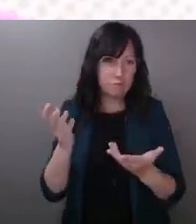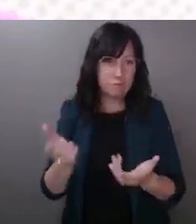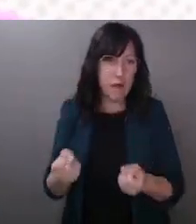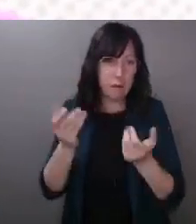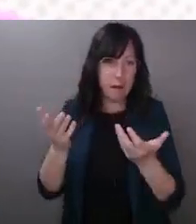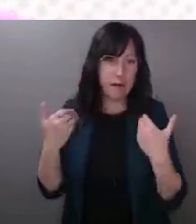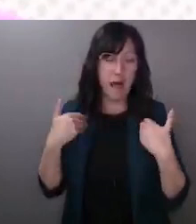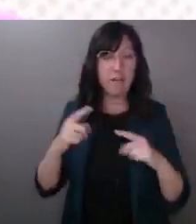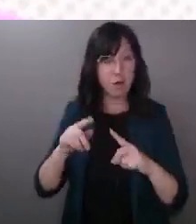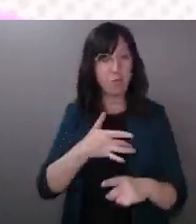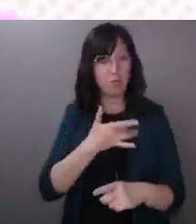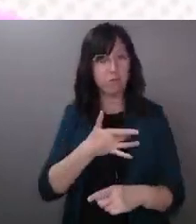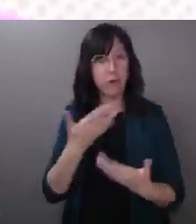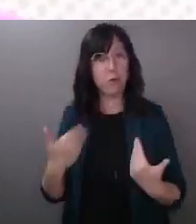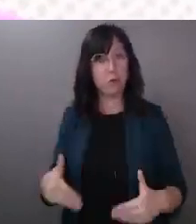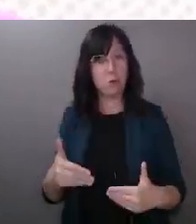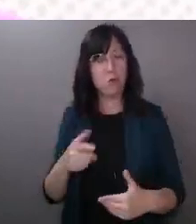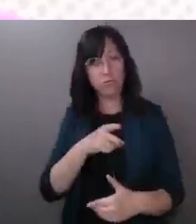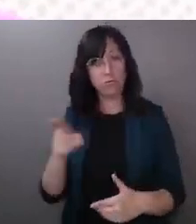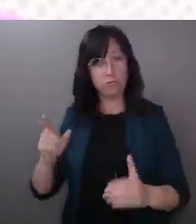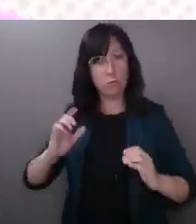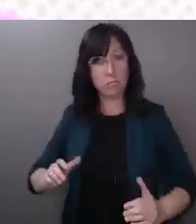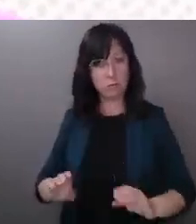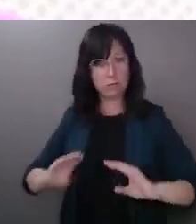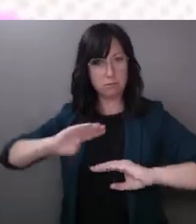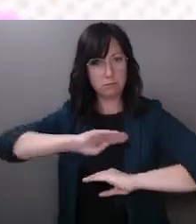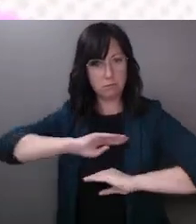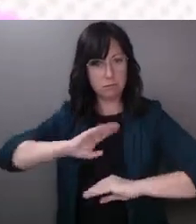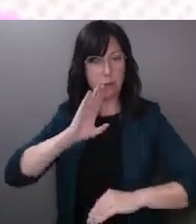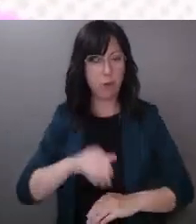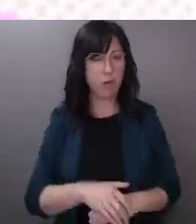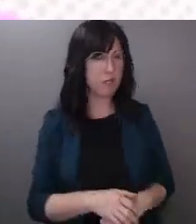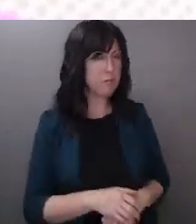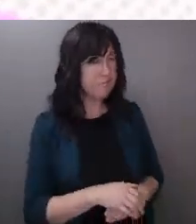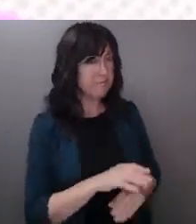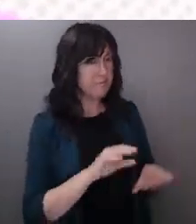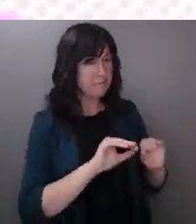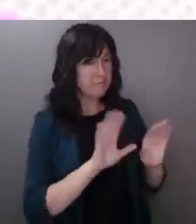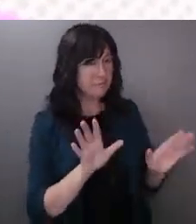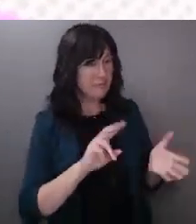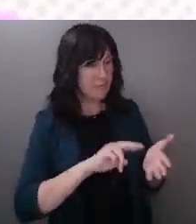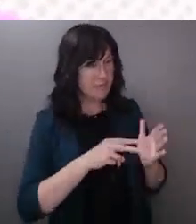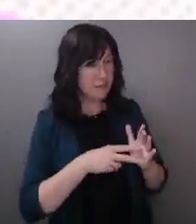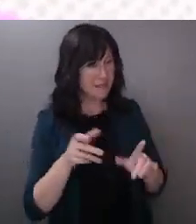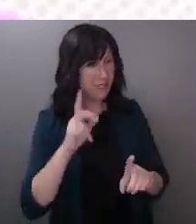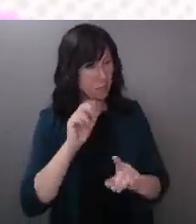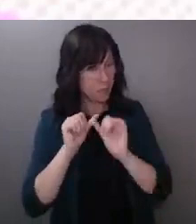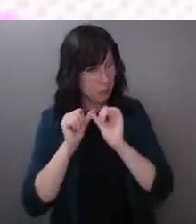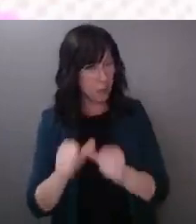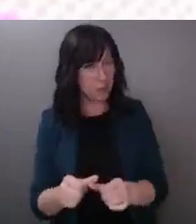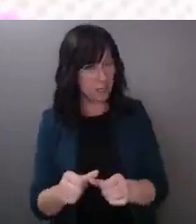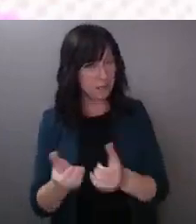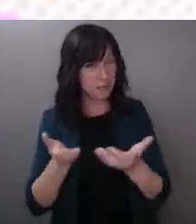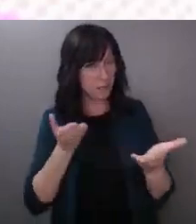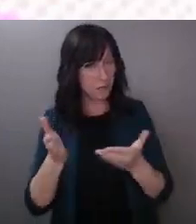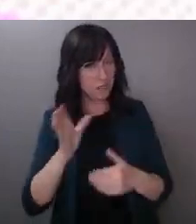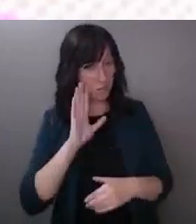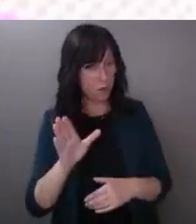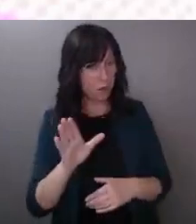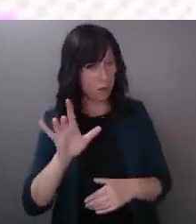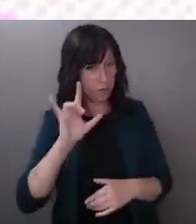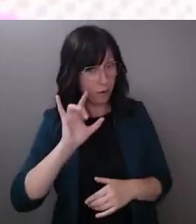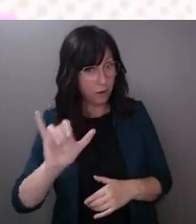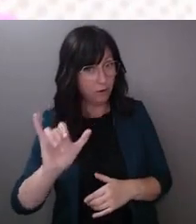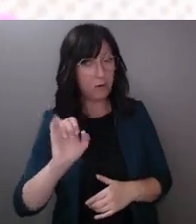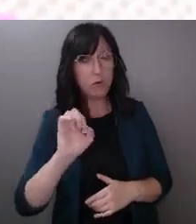very good news for our customers. I'm sorry, just to clarify, is this going to be a permanent service that we see in the city,